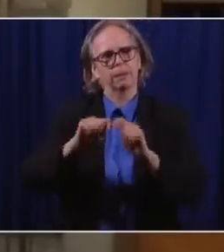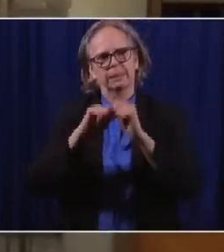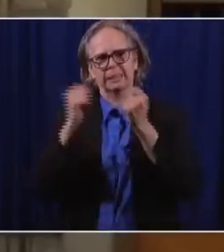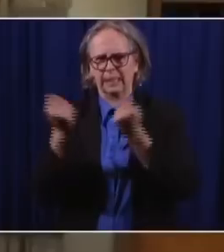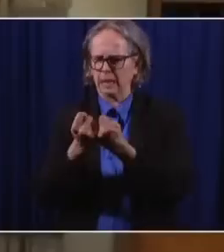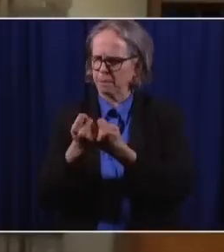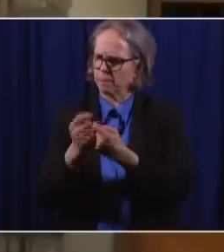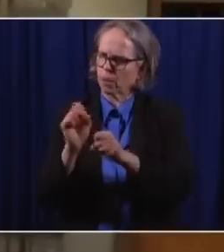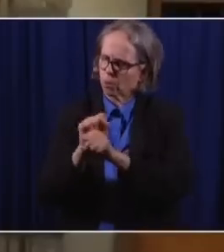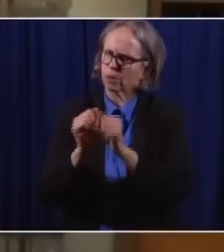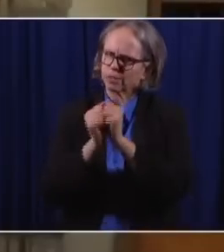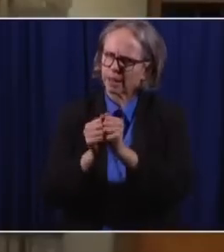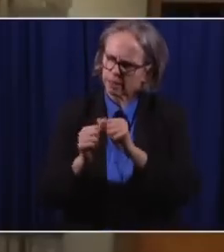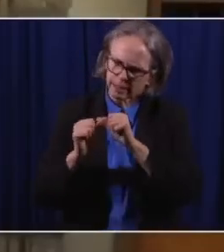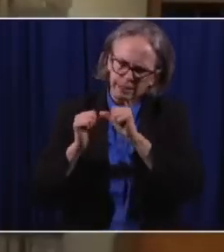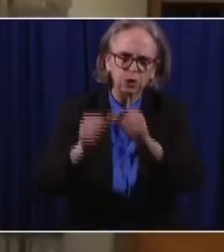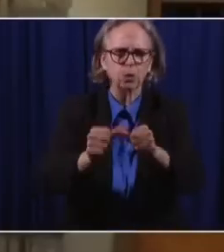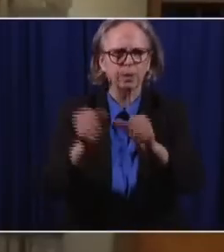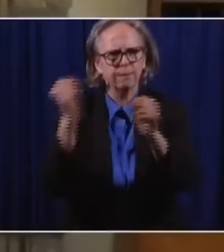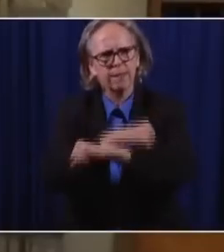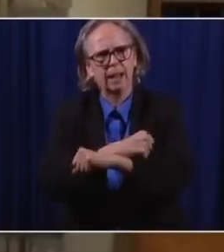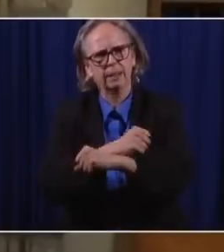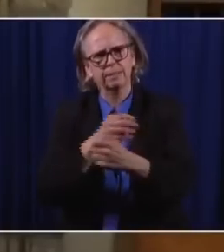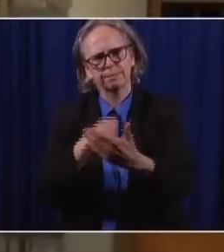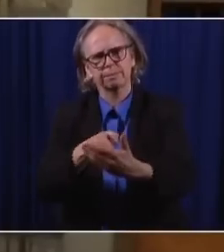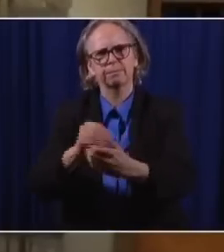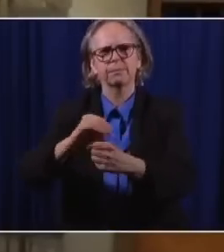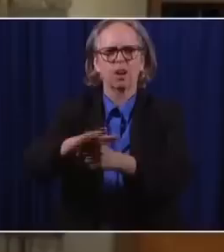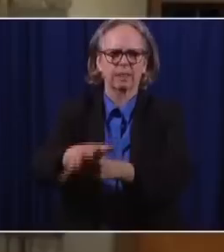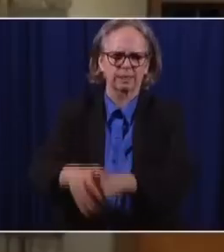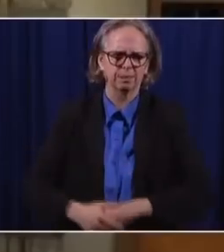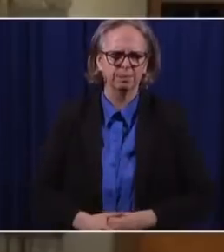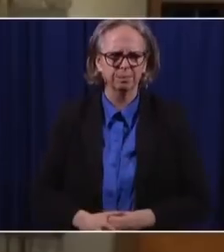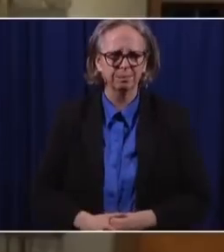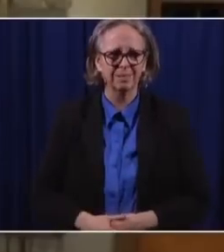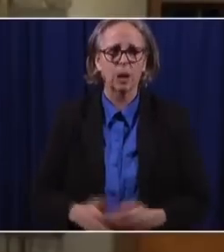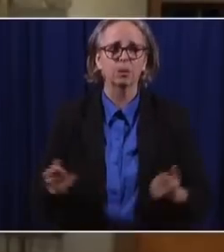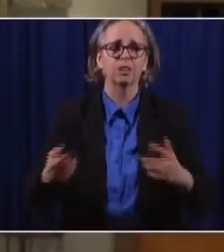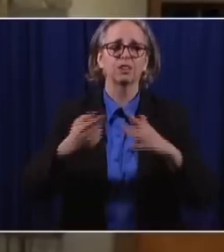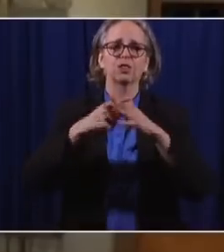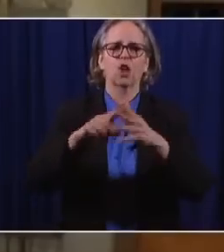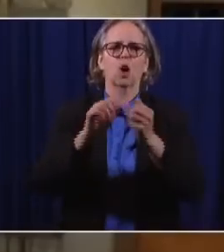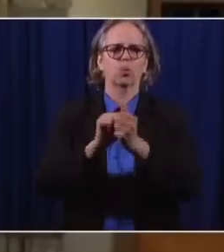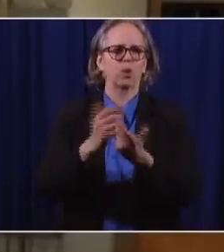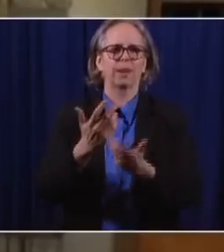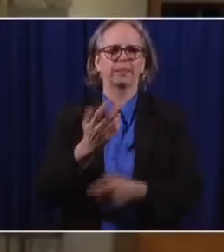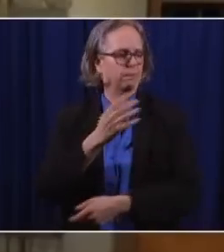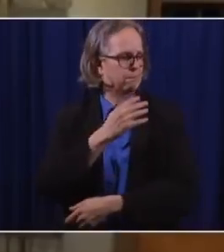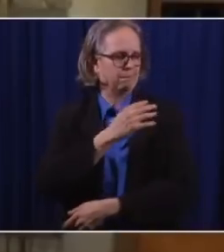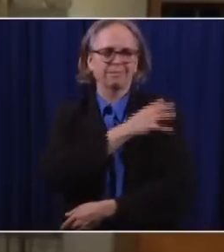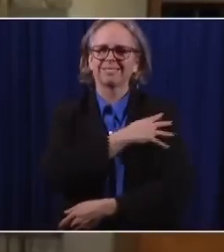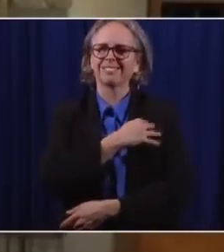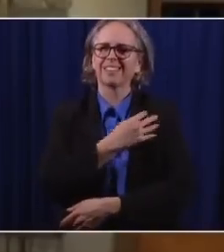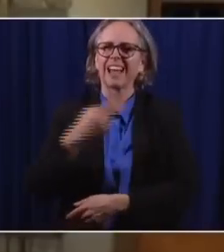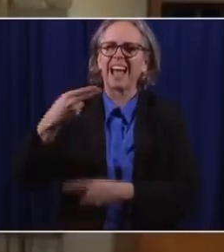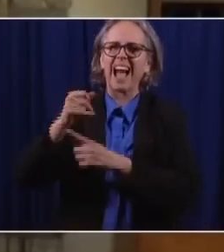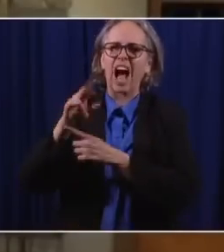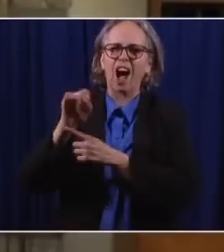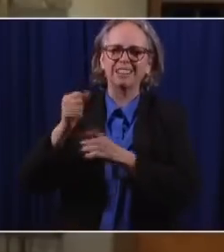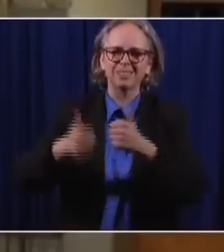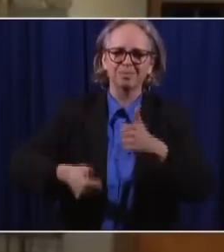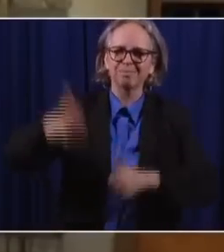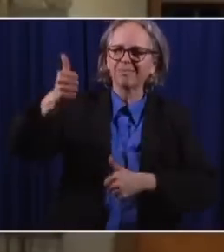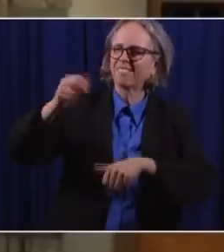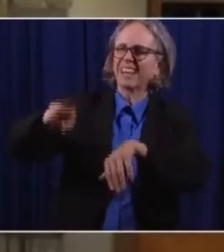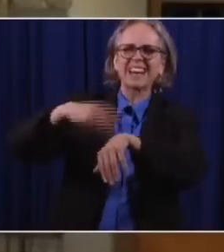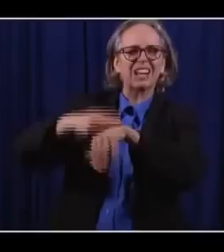with Adjutant General of the Ohio National Guard, Major General John Harris, who's done a phenomenal job. He's been leading the